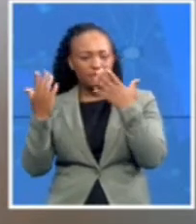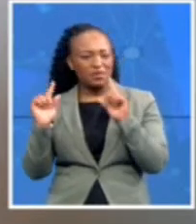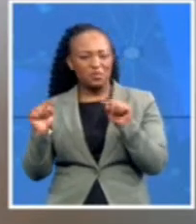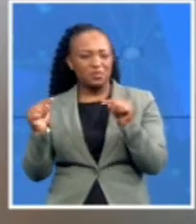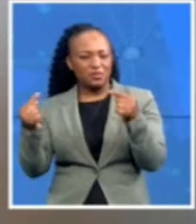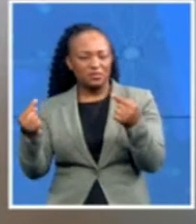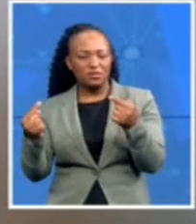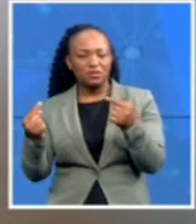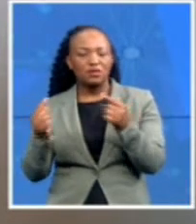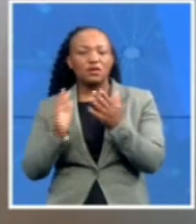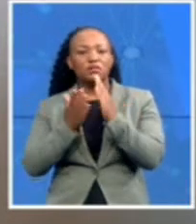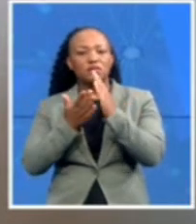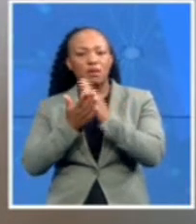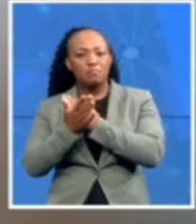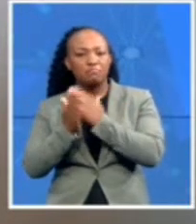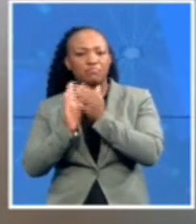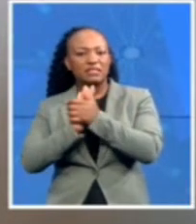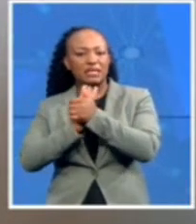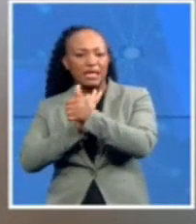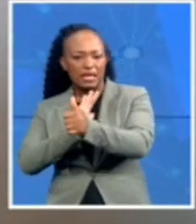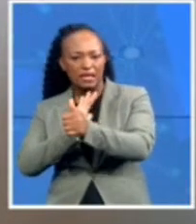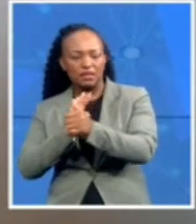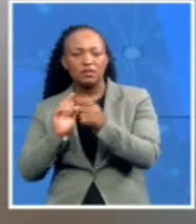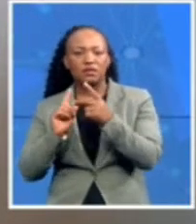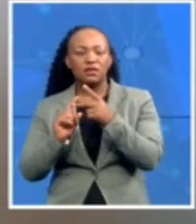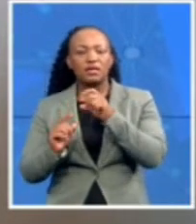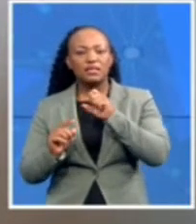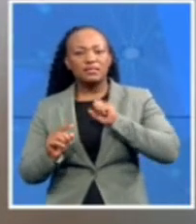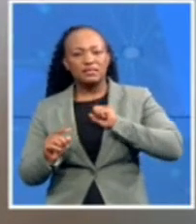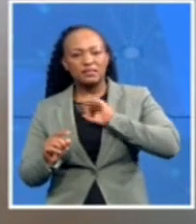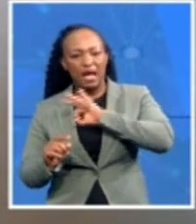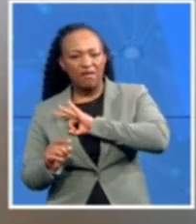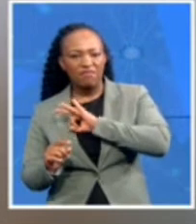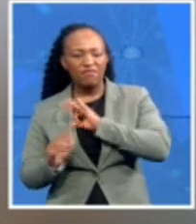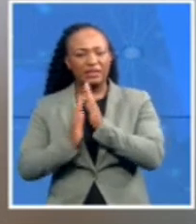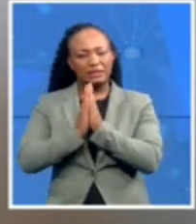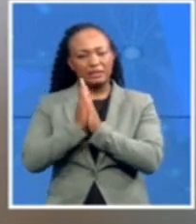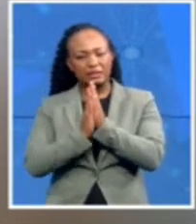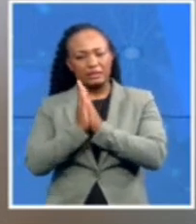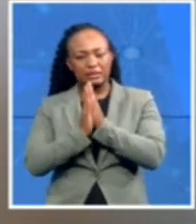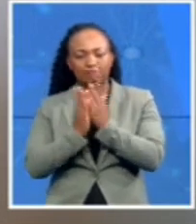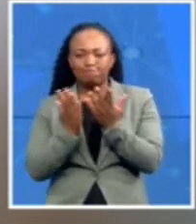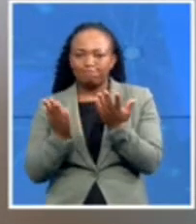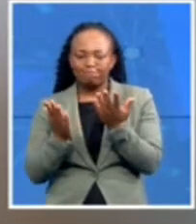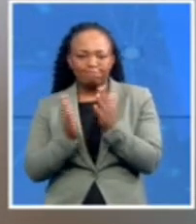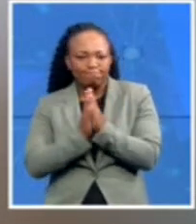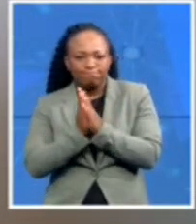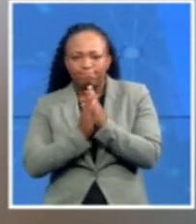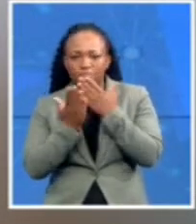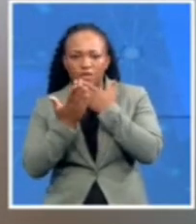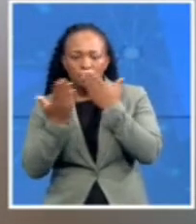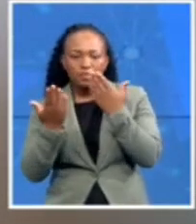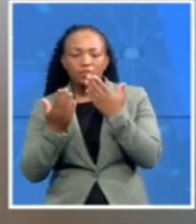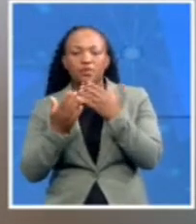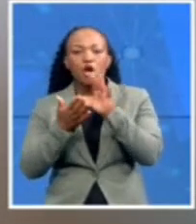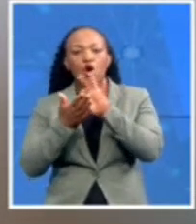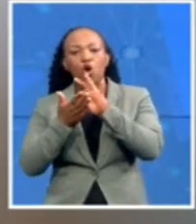to staff morale, some of it relates to contractor skill, and some of it relates